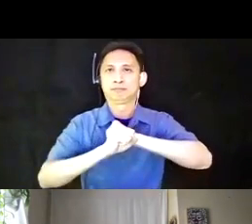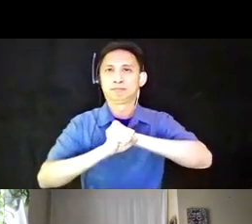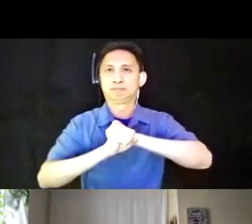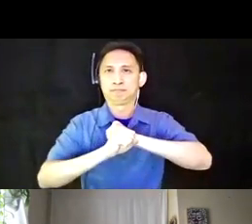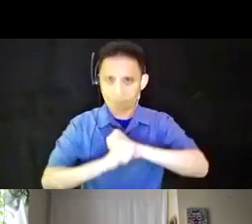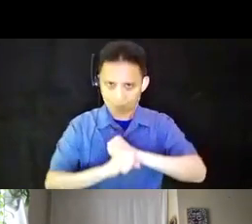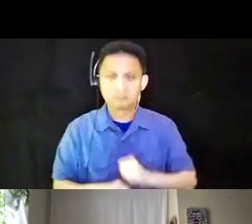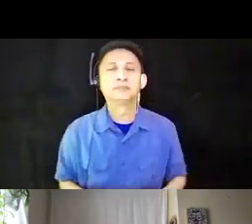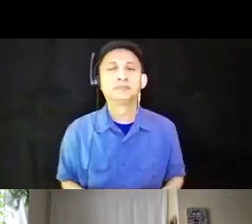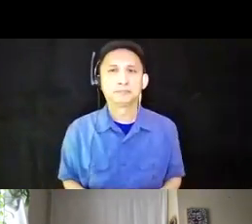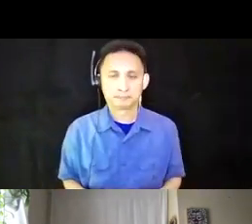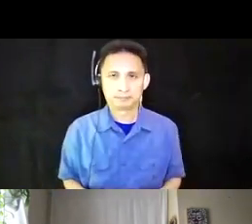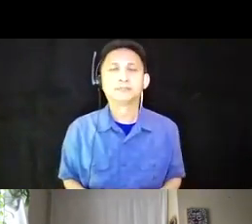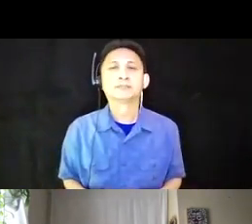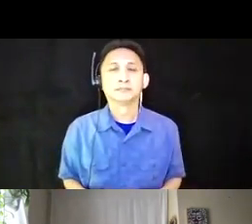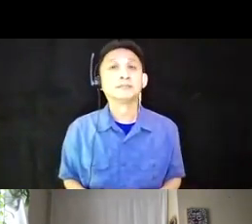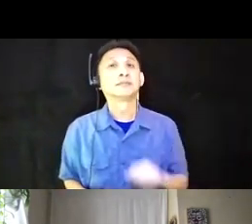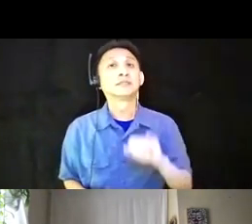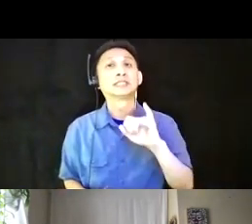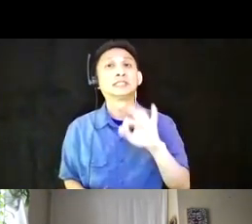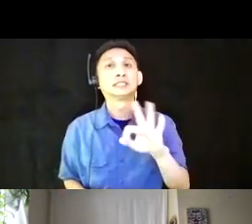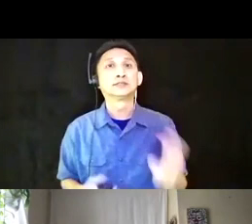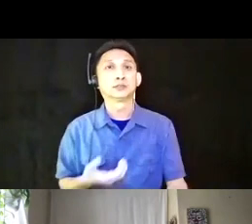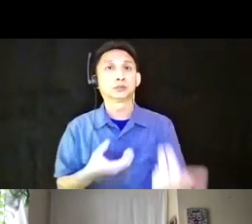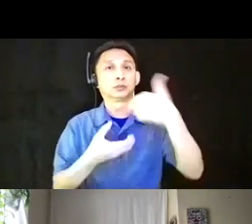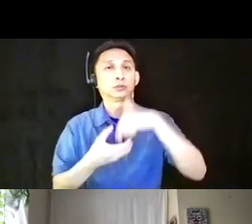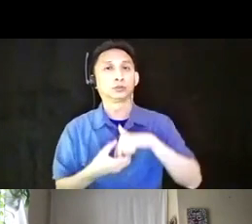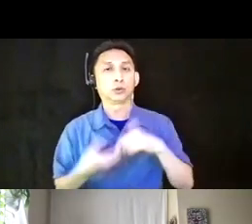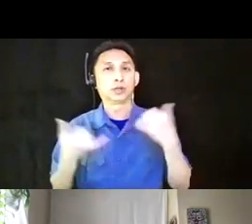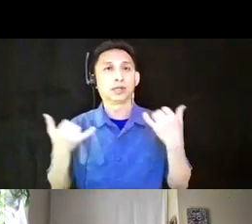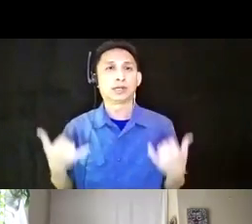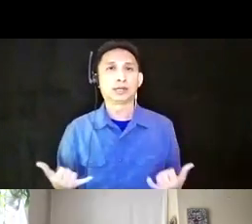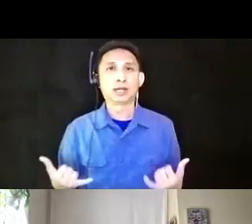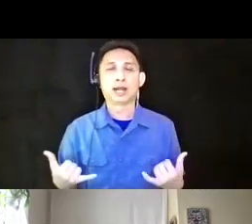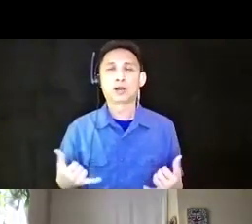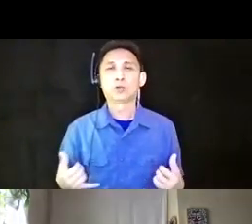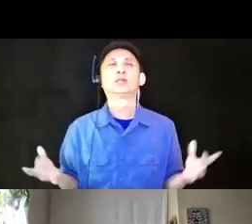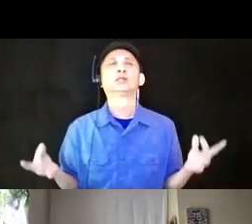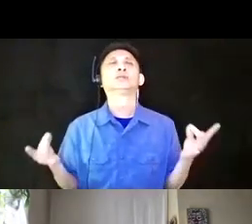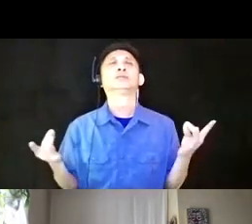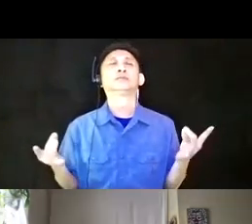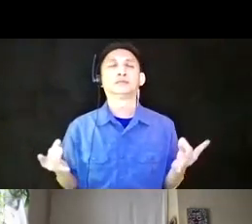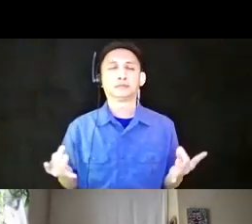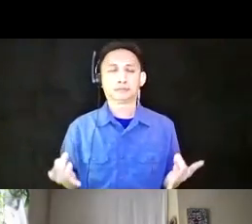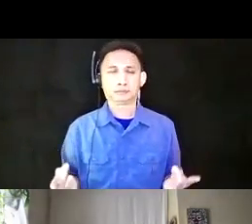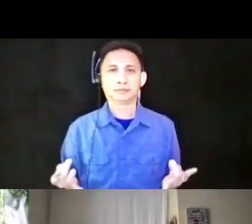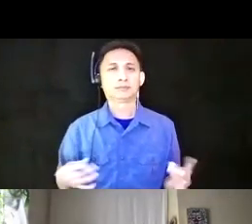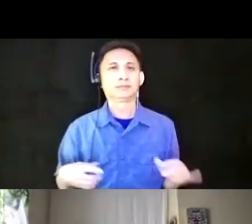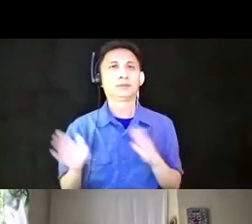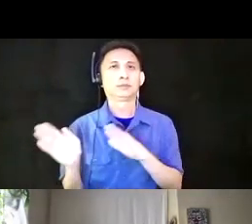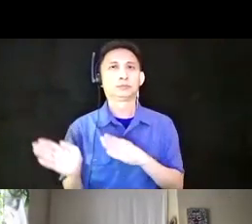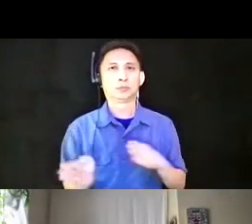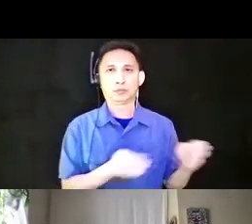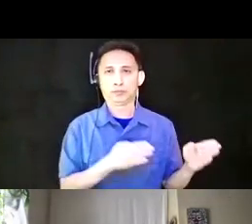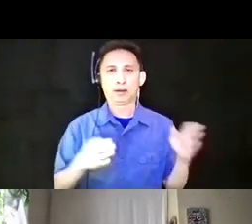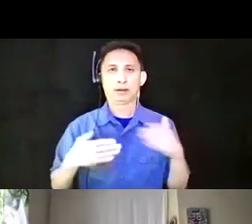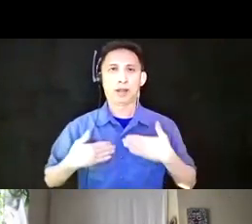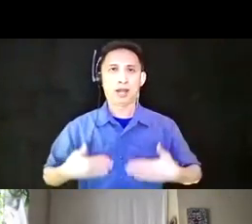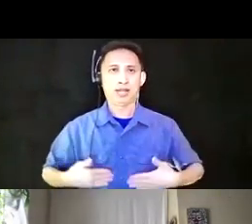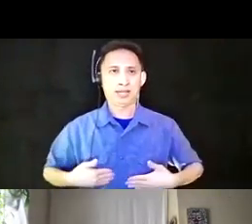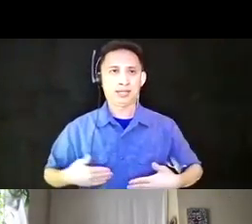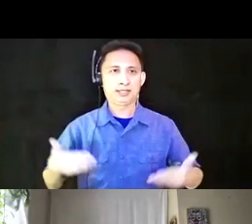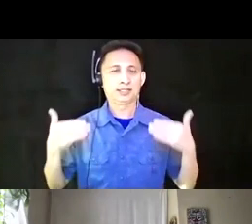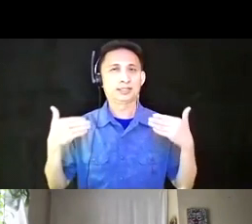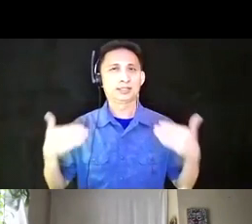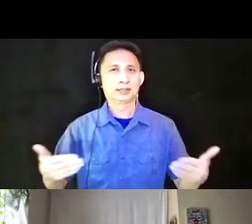So if you'll join us in this mantra to prepare for our practice, first